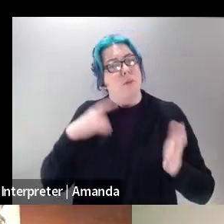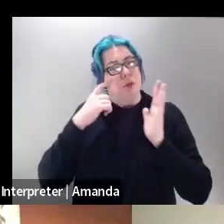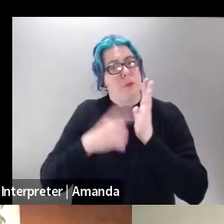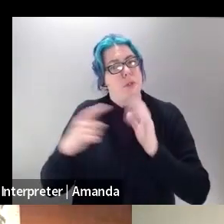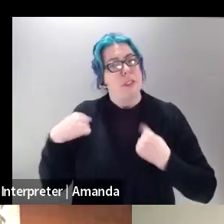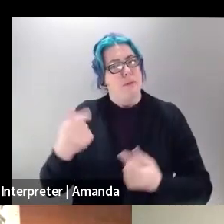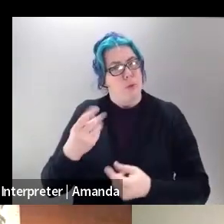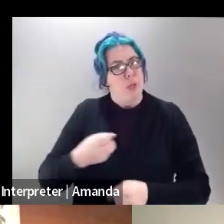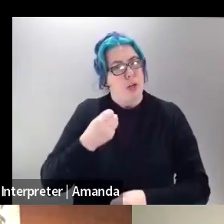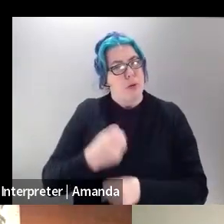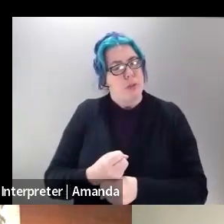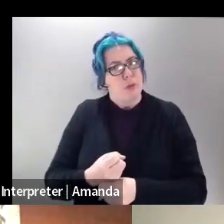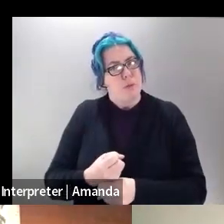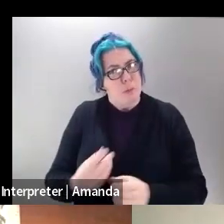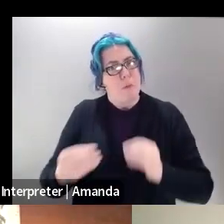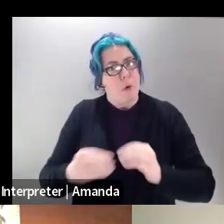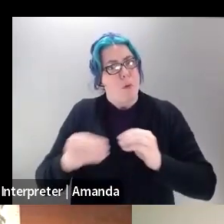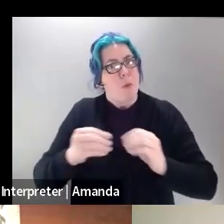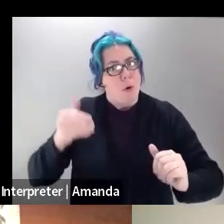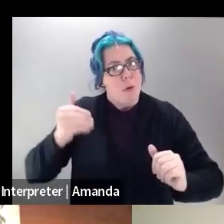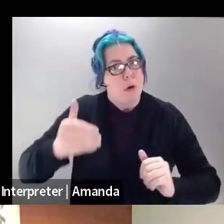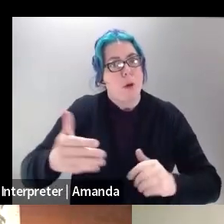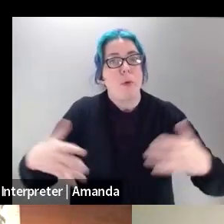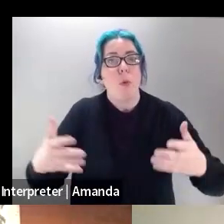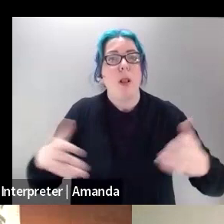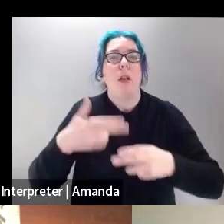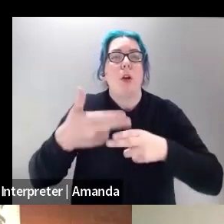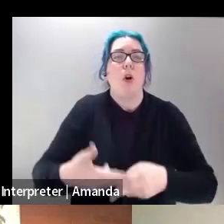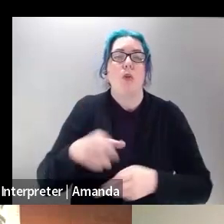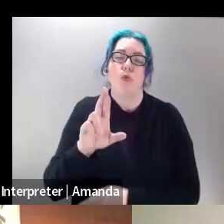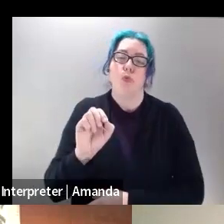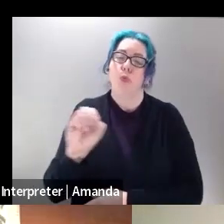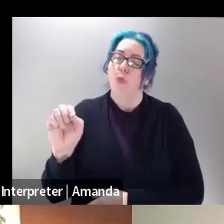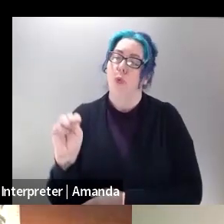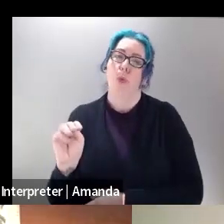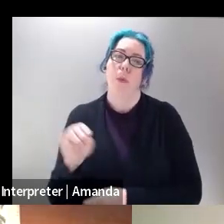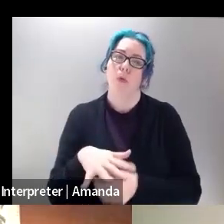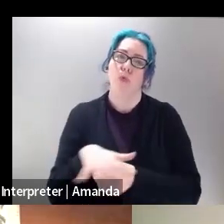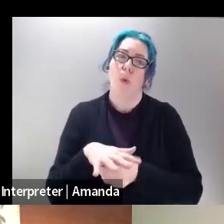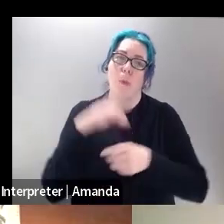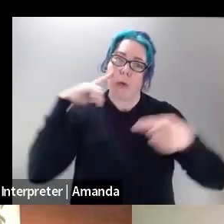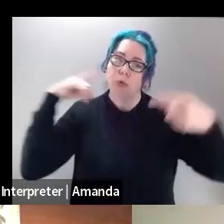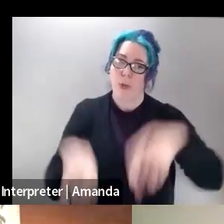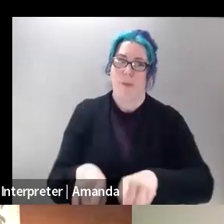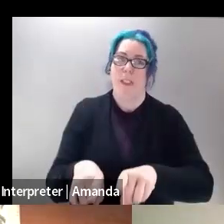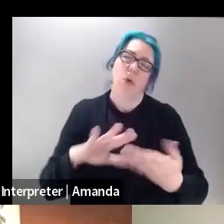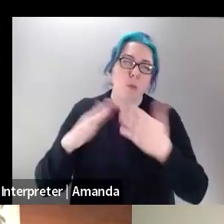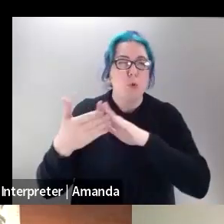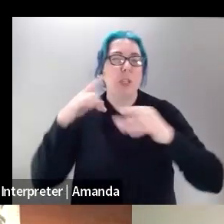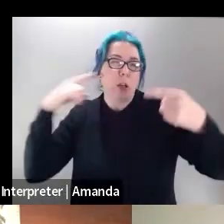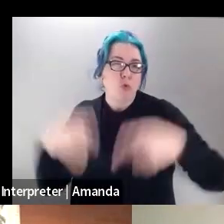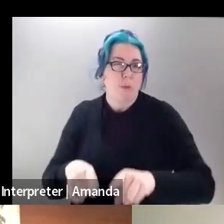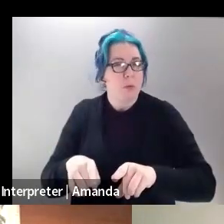as community agreements, have become an emerging practice in our rehearsal and creation processes in both